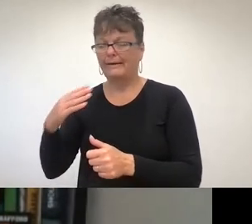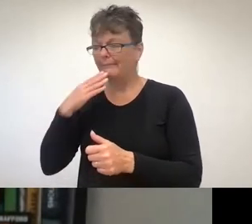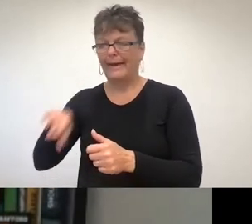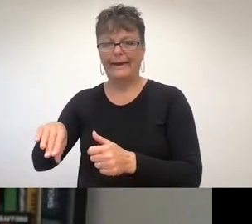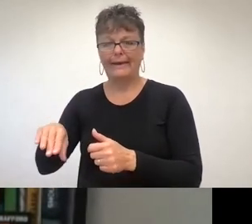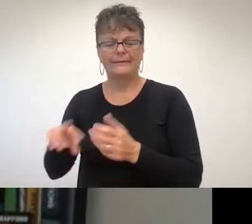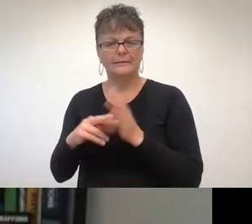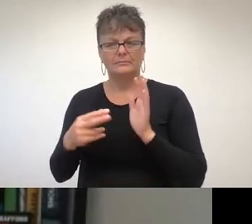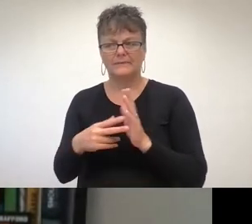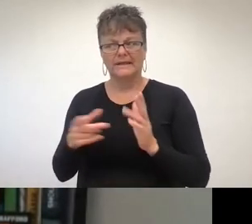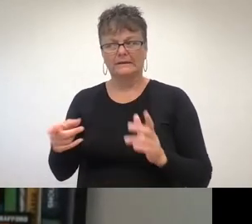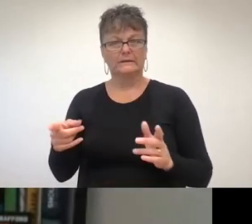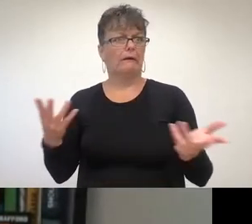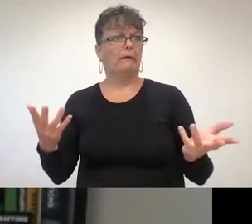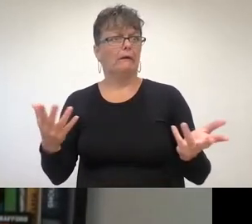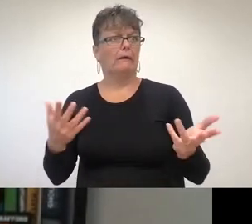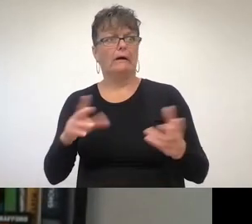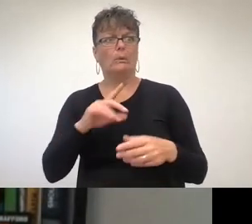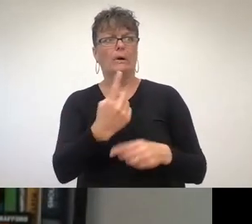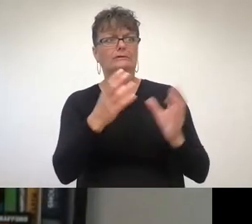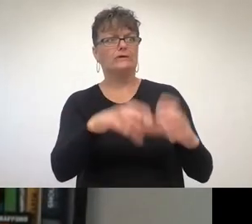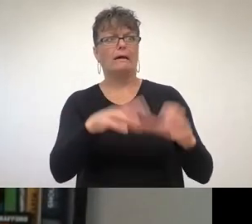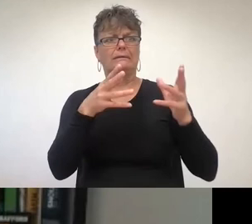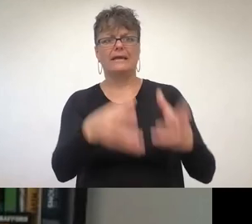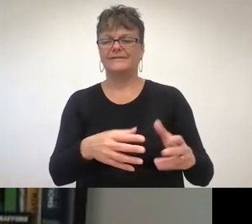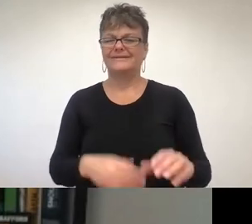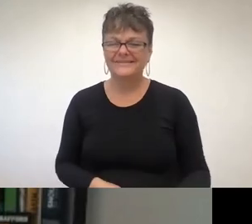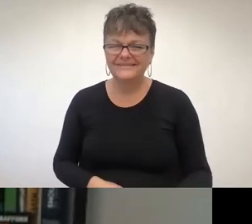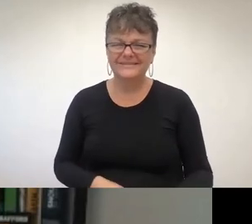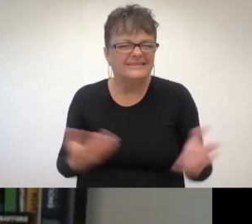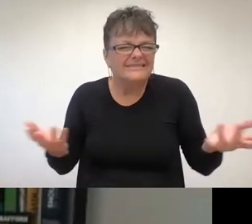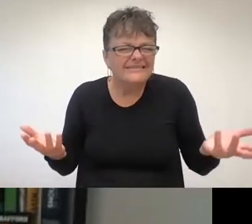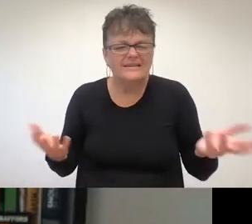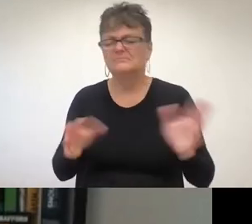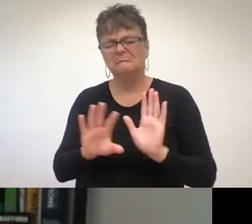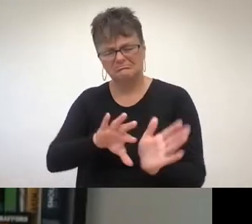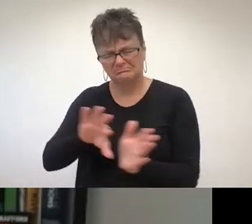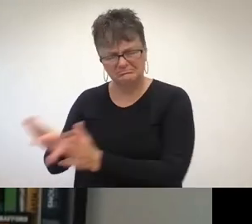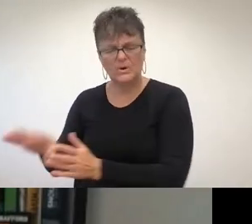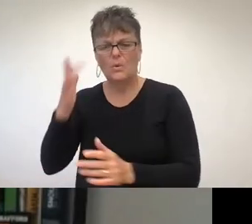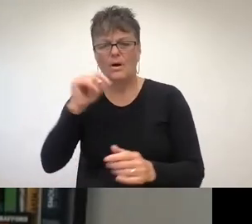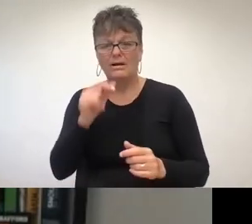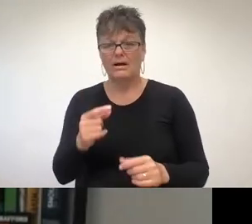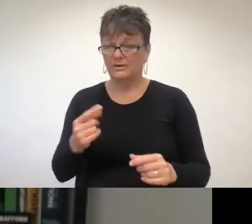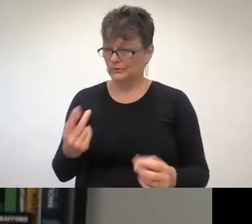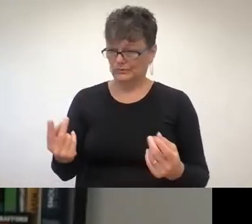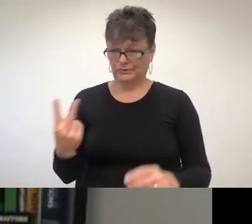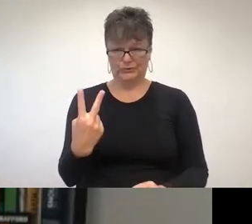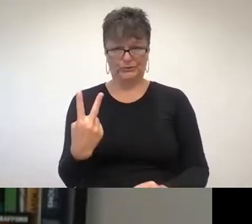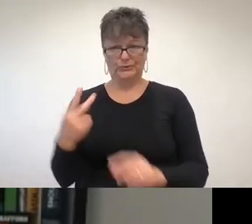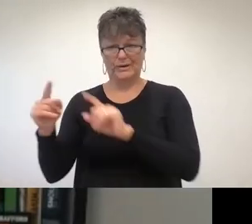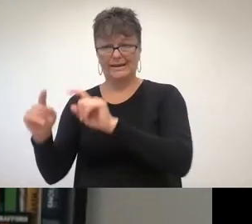in the design of your course and syllabus is to break up those major exams, and you can create, for example, 8 tests that